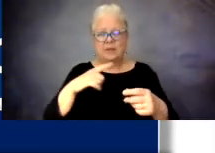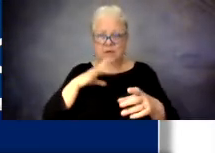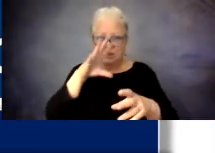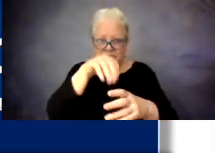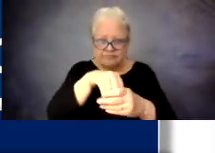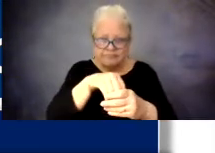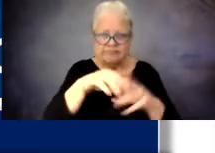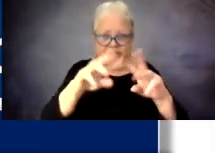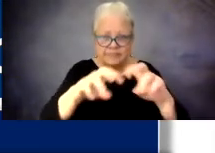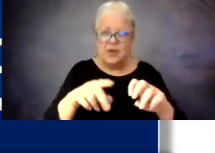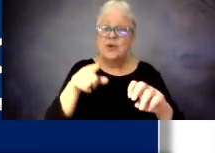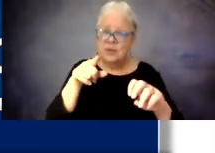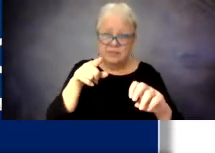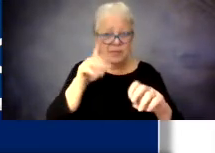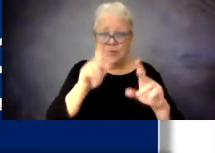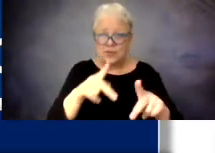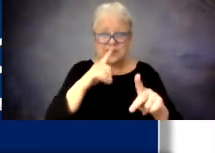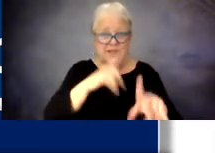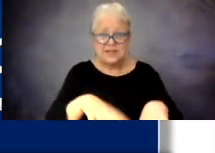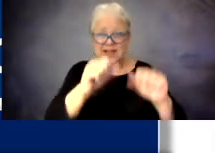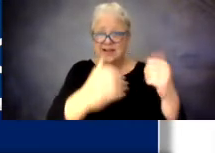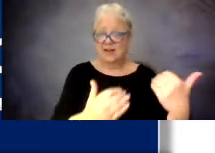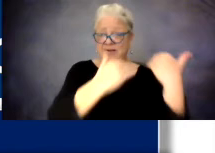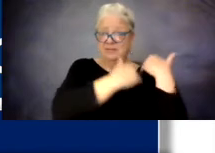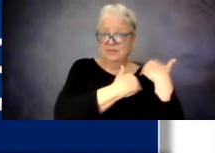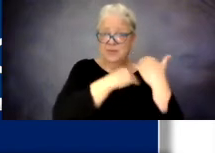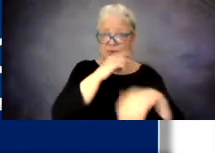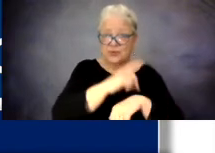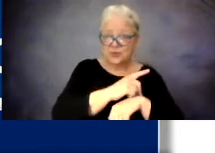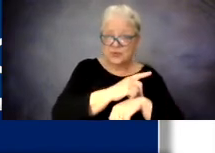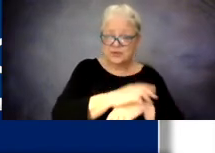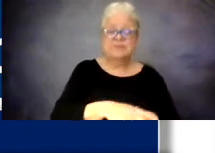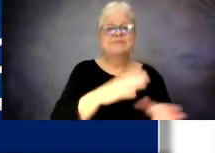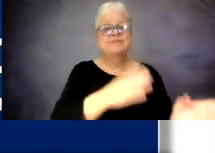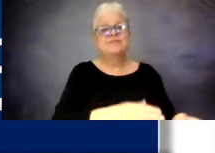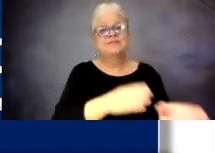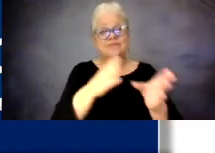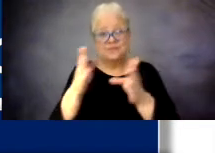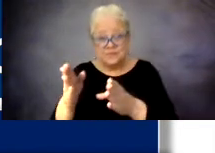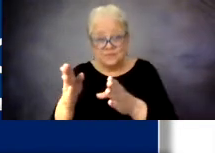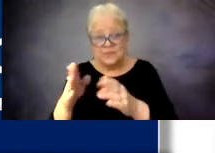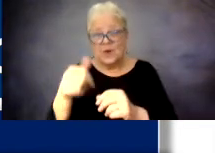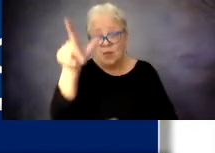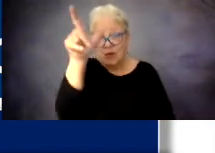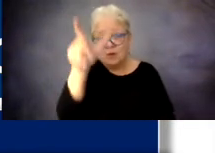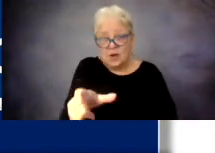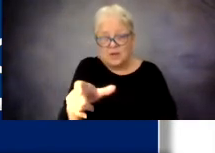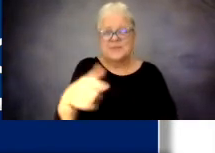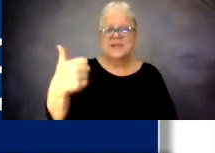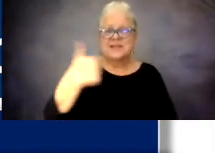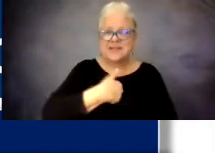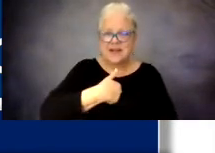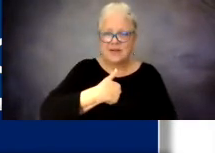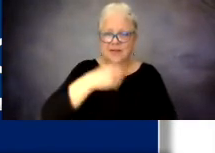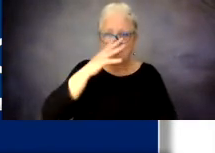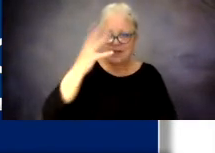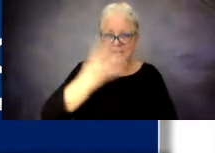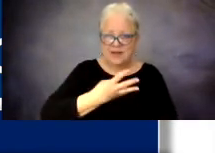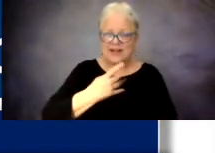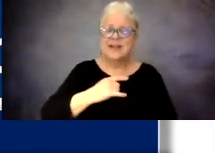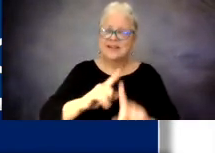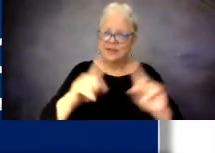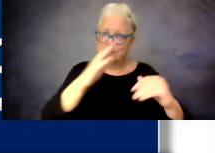the assumption of those duties. And then we have self-neglect, which again is a failure or refusal or an